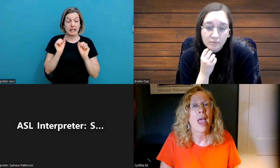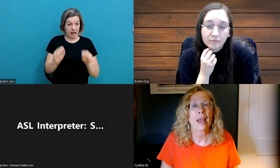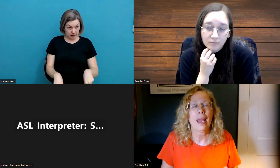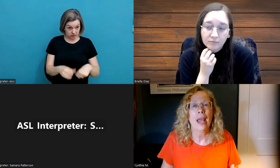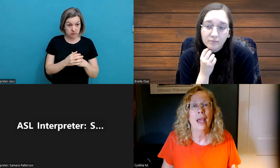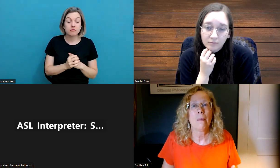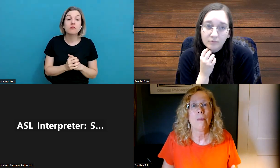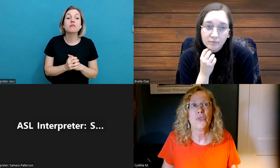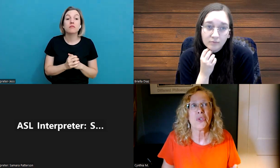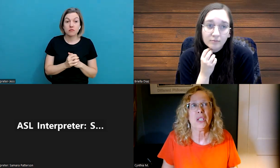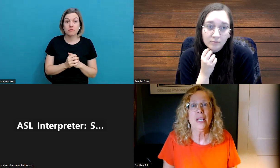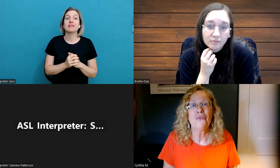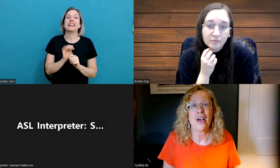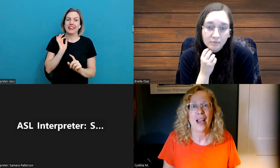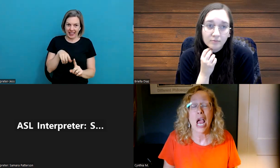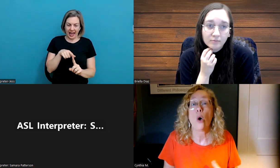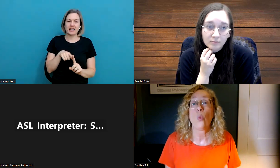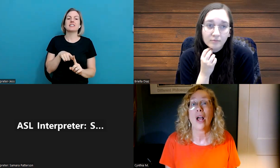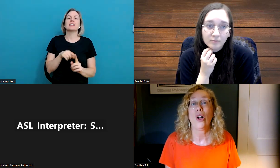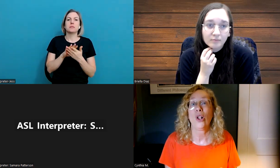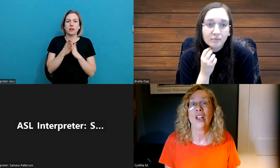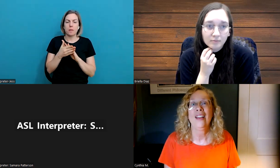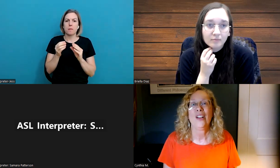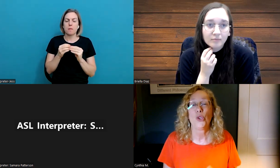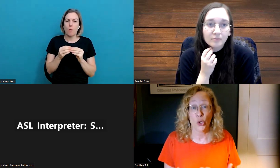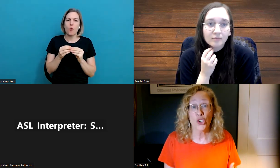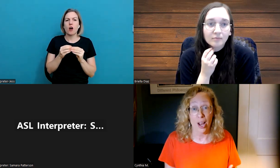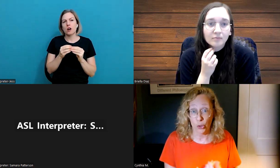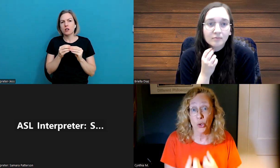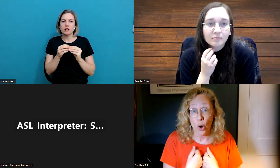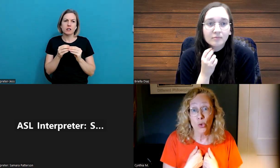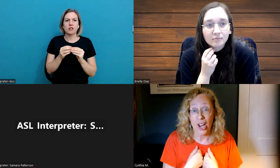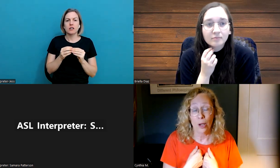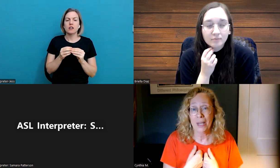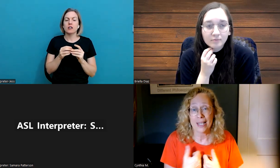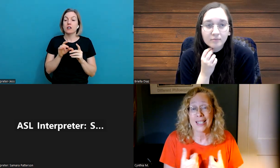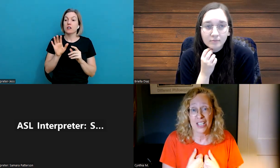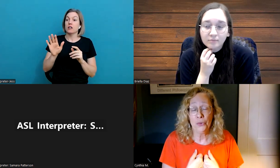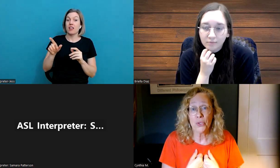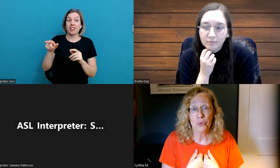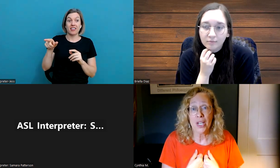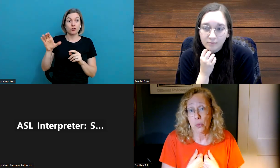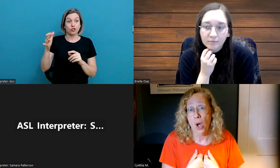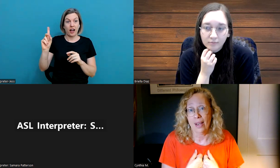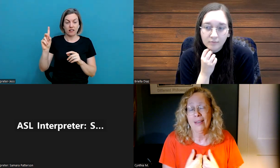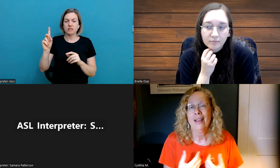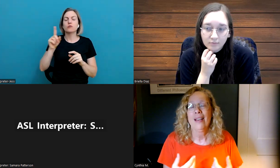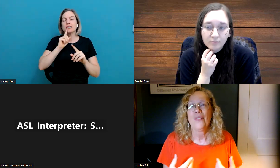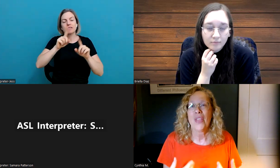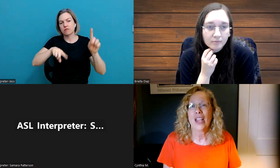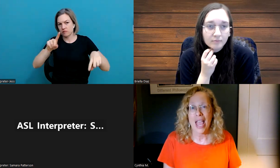And that can solidify how well your child, your own child, because it differs for each